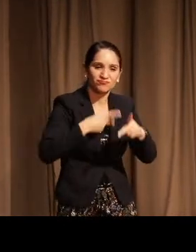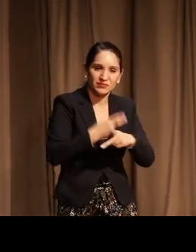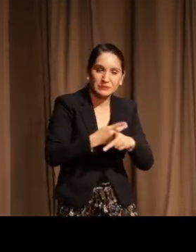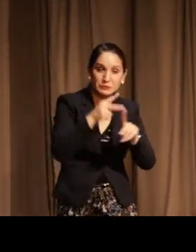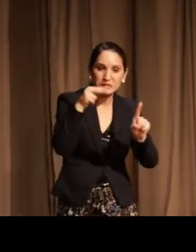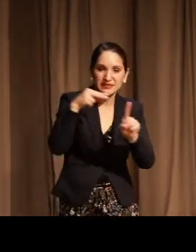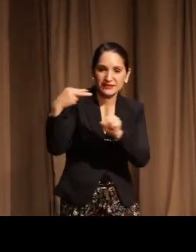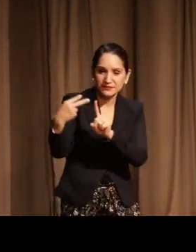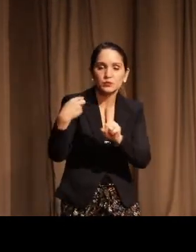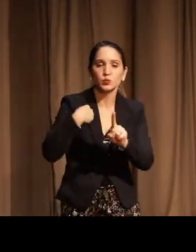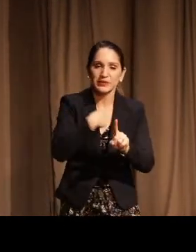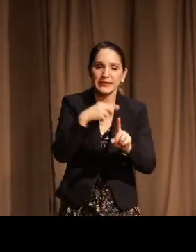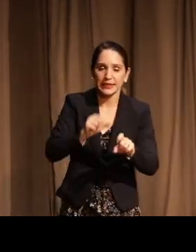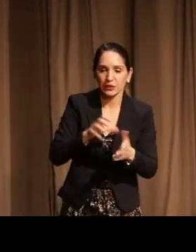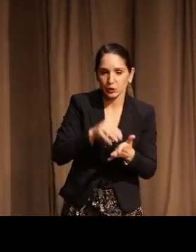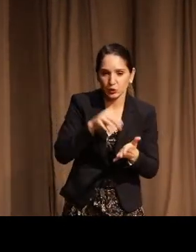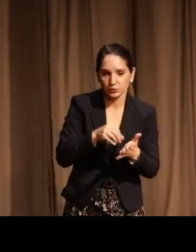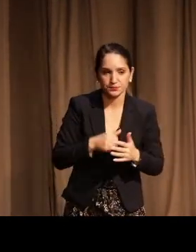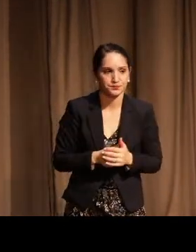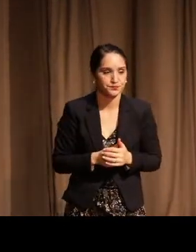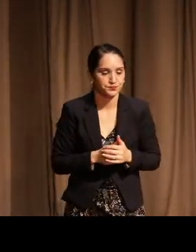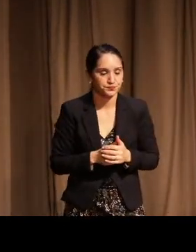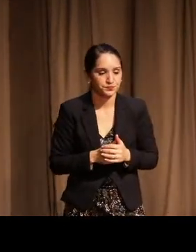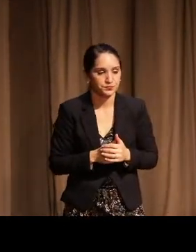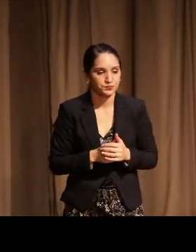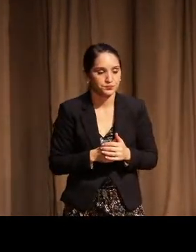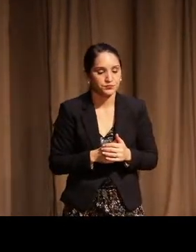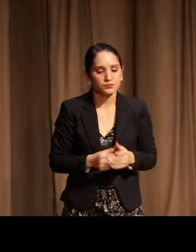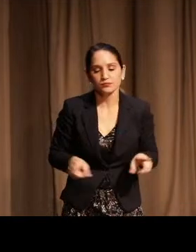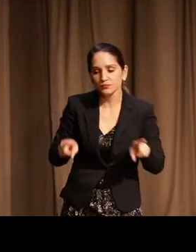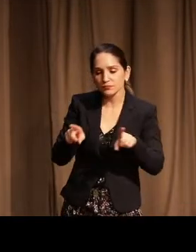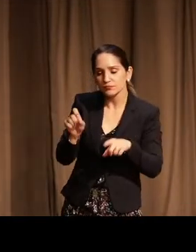It's like also creating a